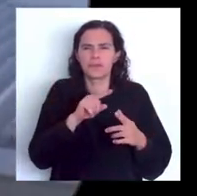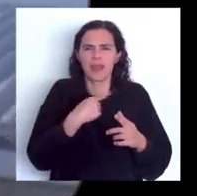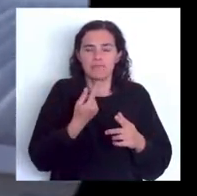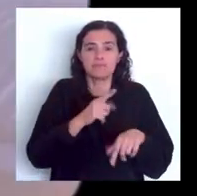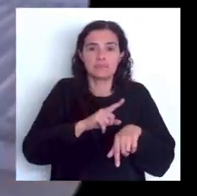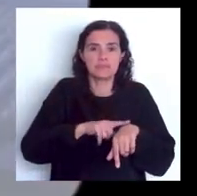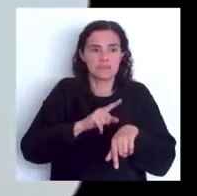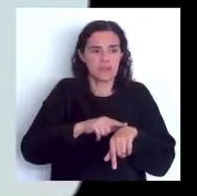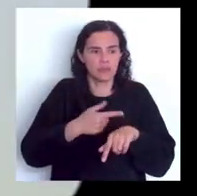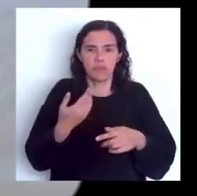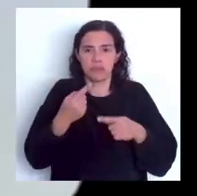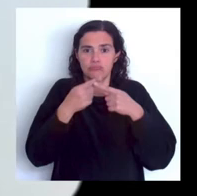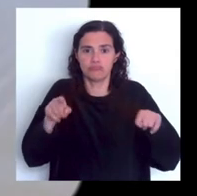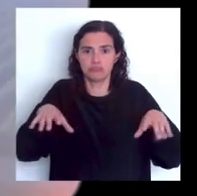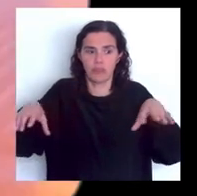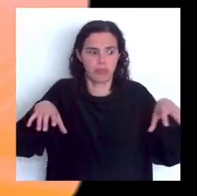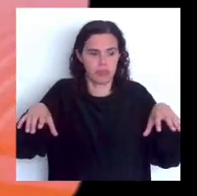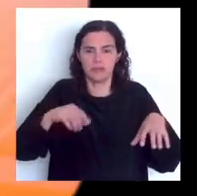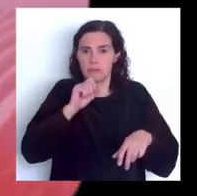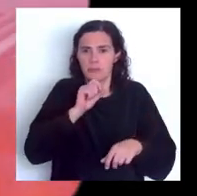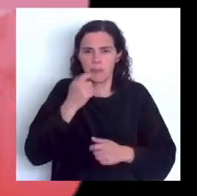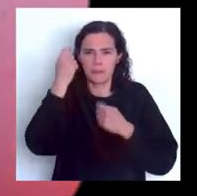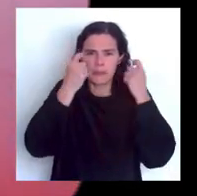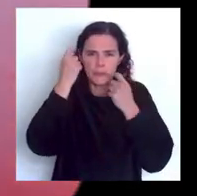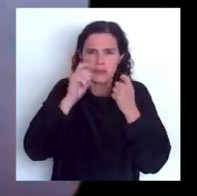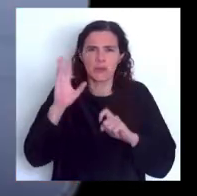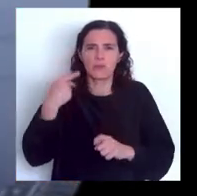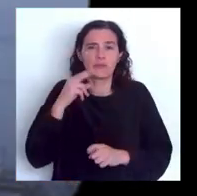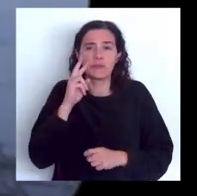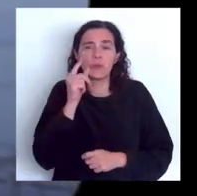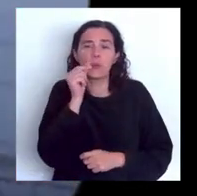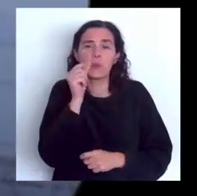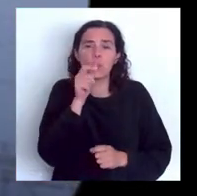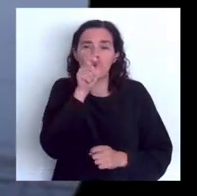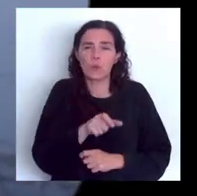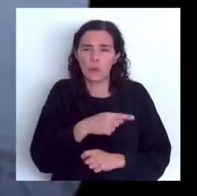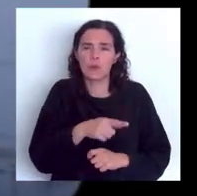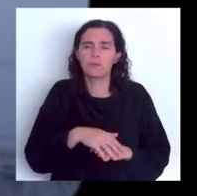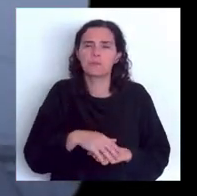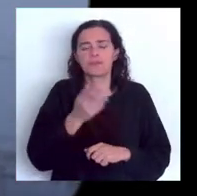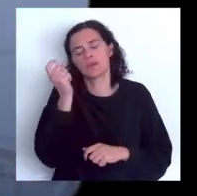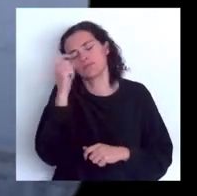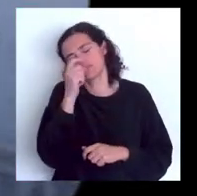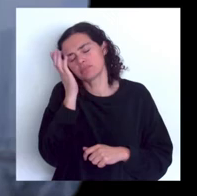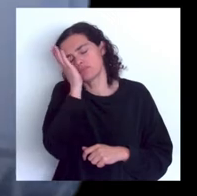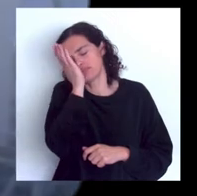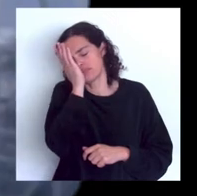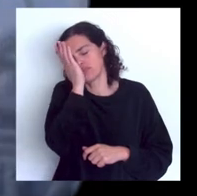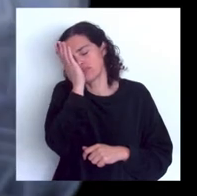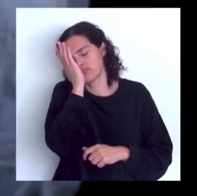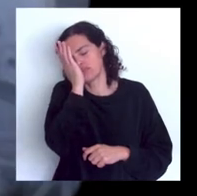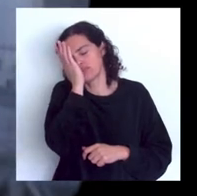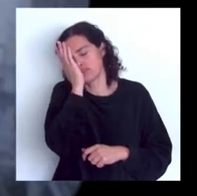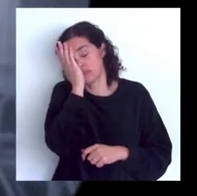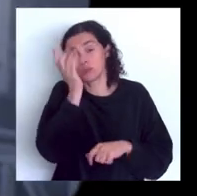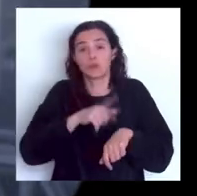most anachronistic image one can think of, as you see this man